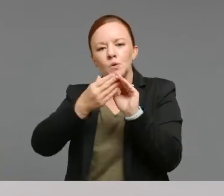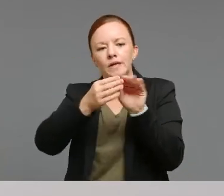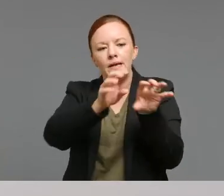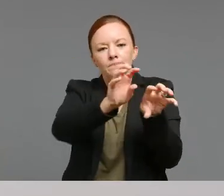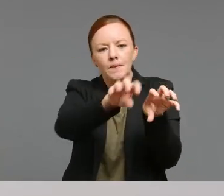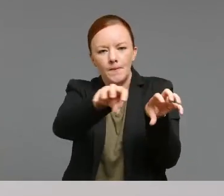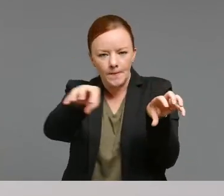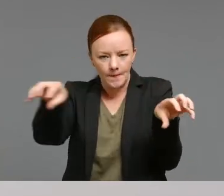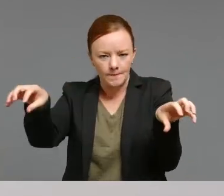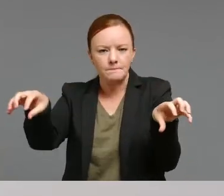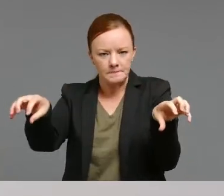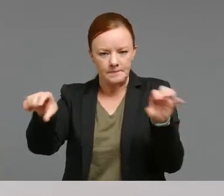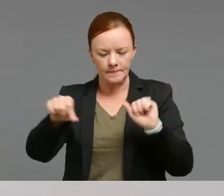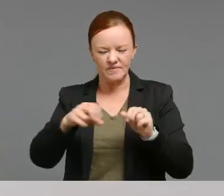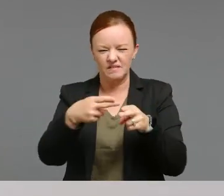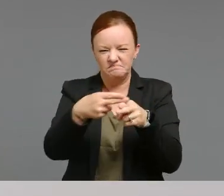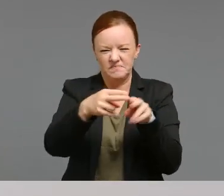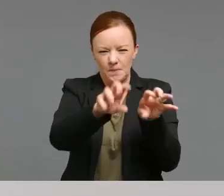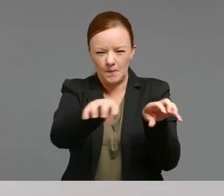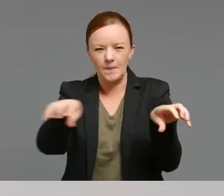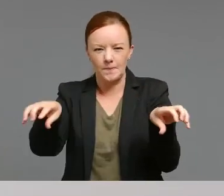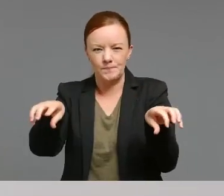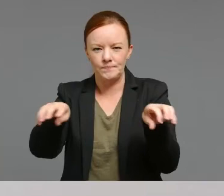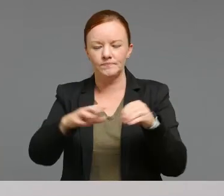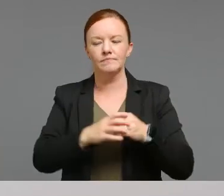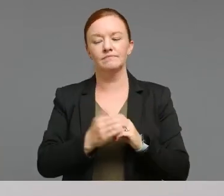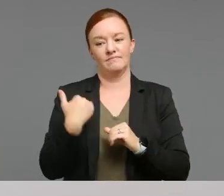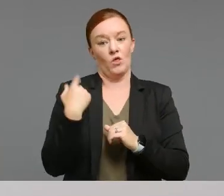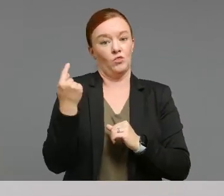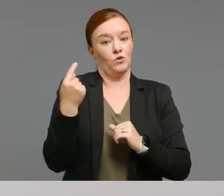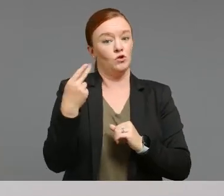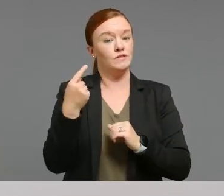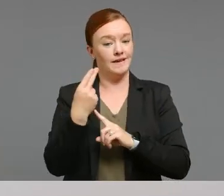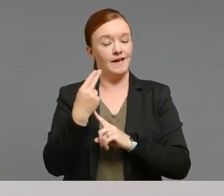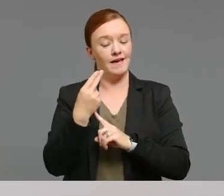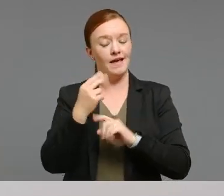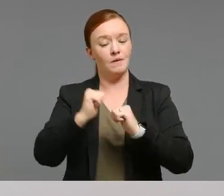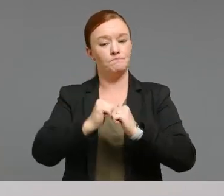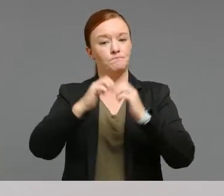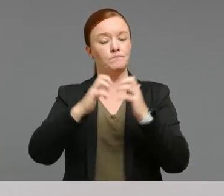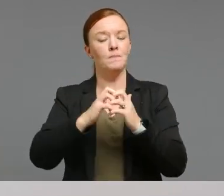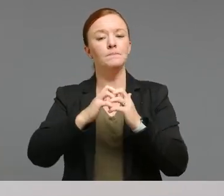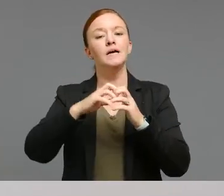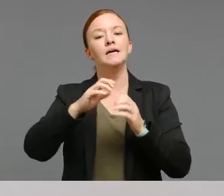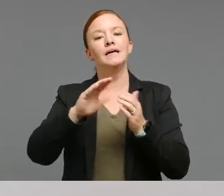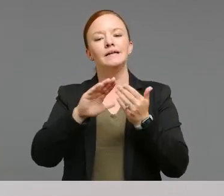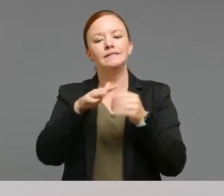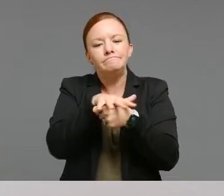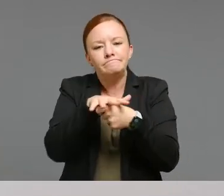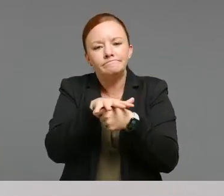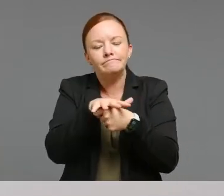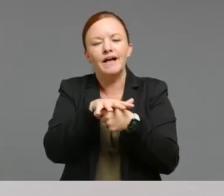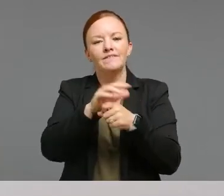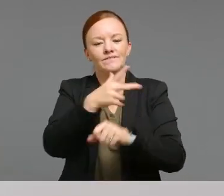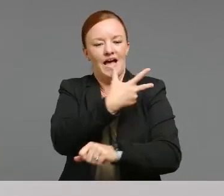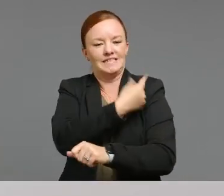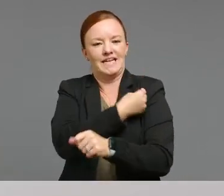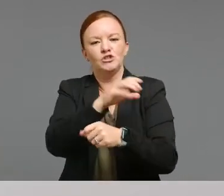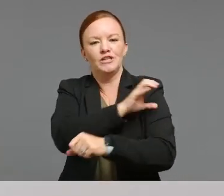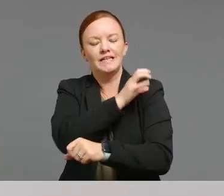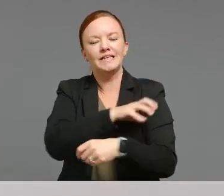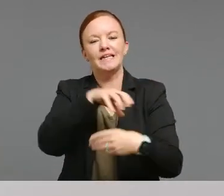held a neighborhood vaccination clinic at Greenfield Elementary in the Roosevelt School